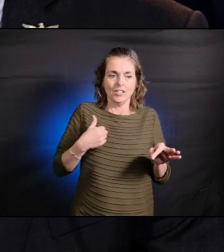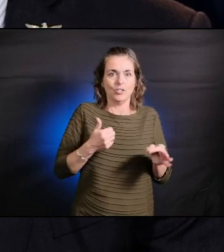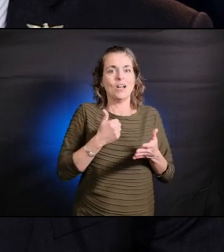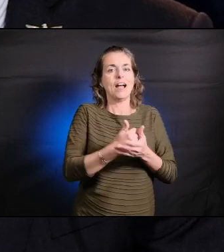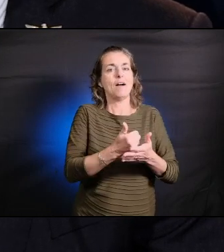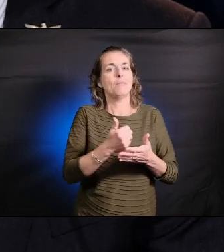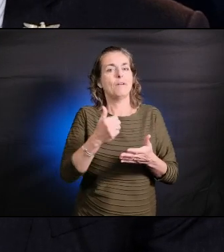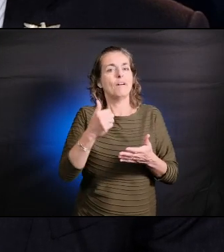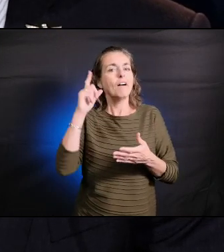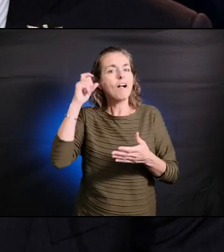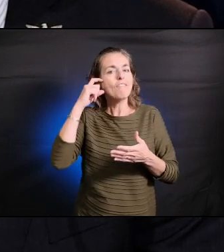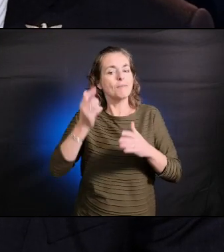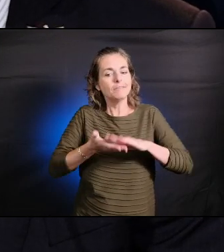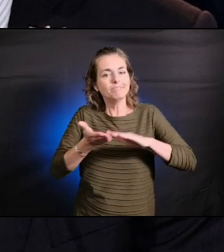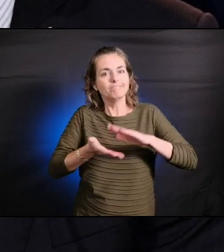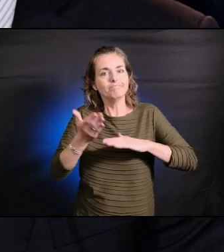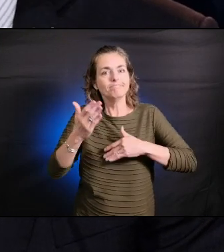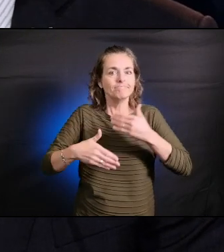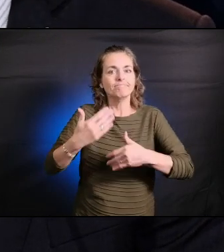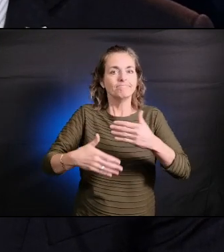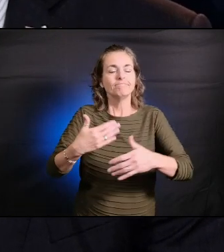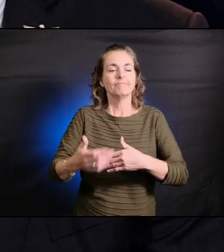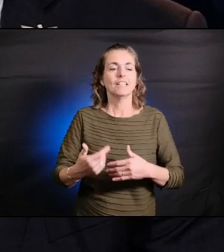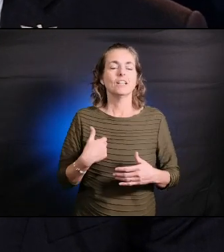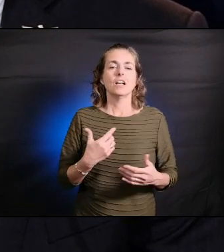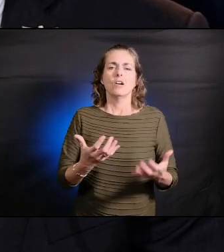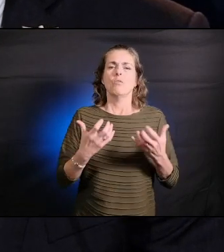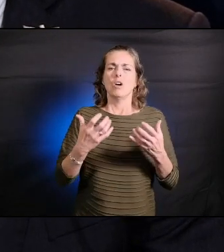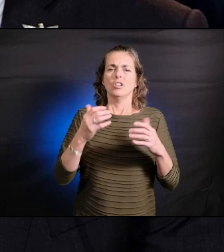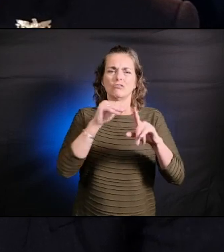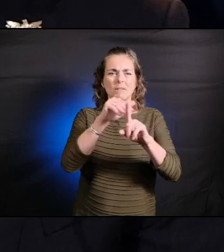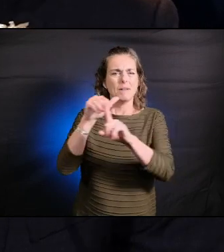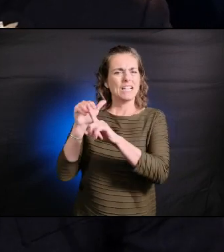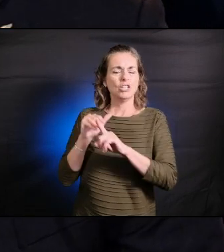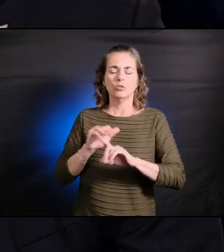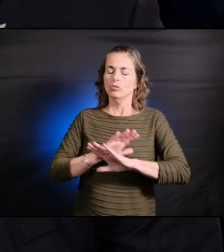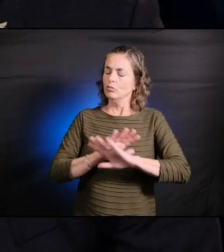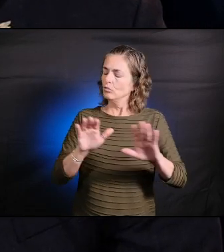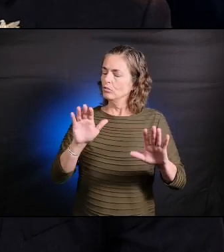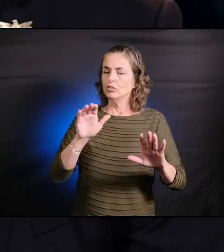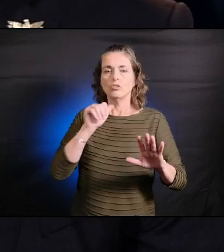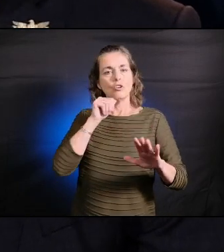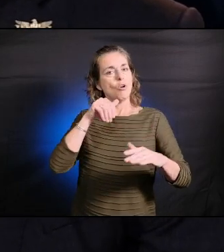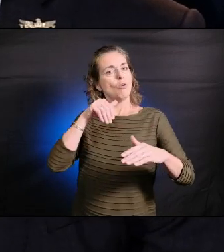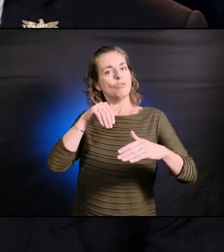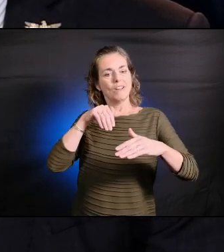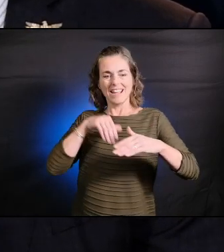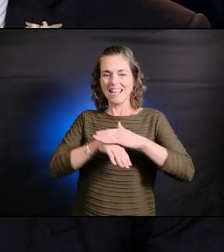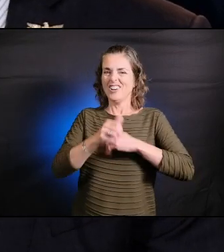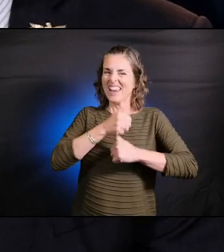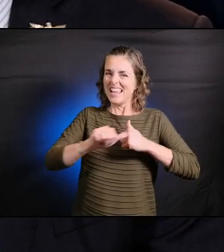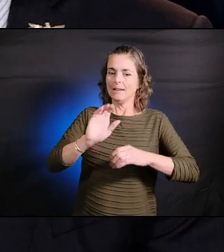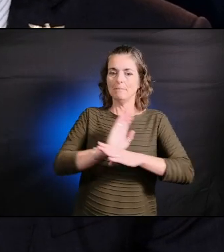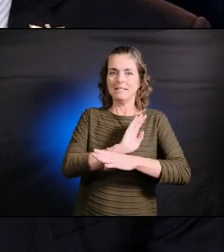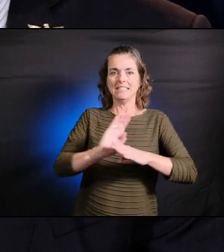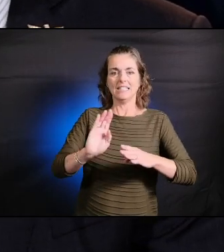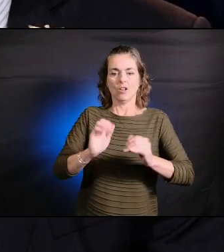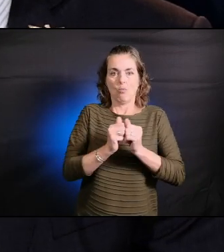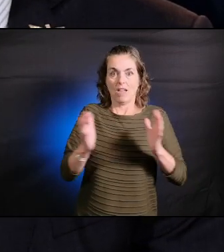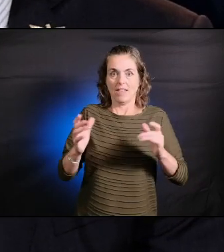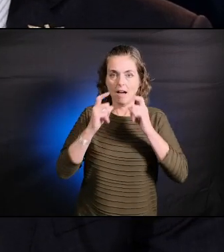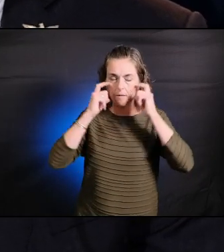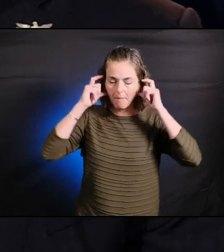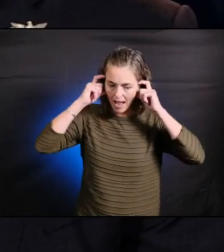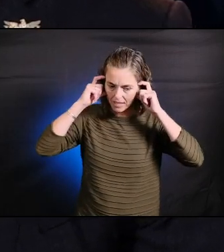afloat. I just want to remind everyone to refrain from entering any commercial establishment without facial